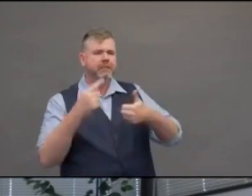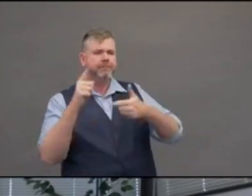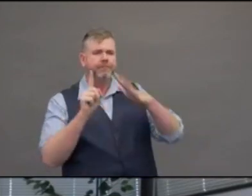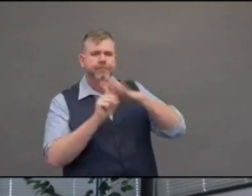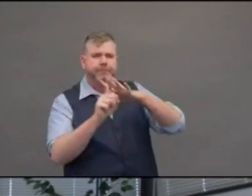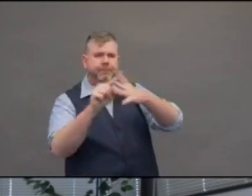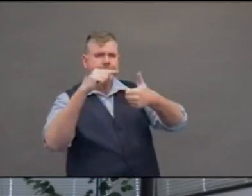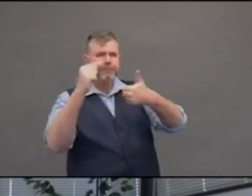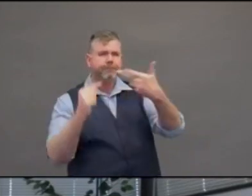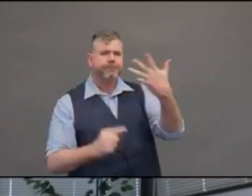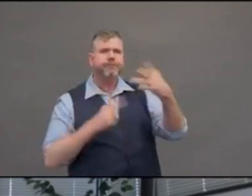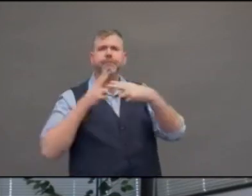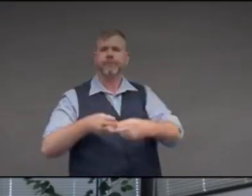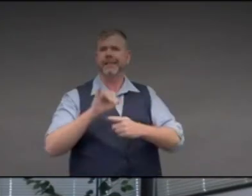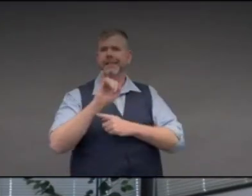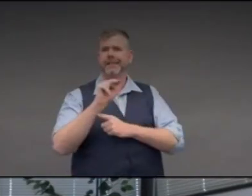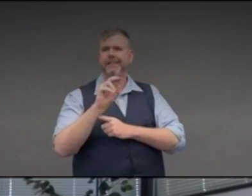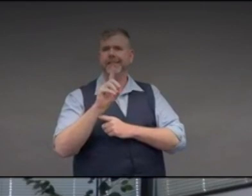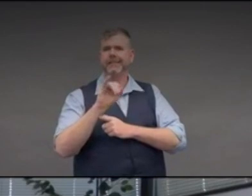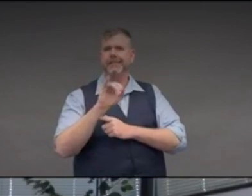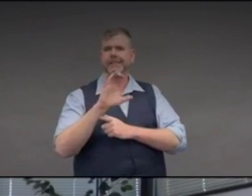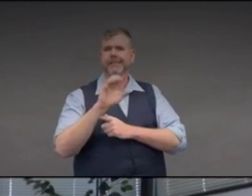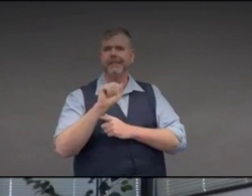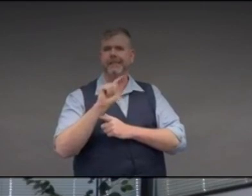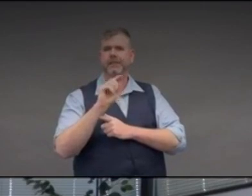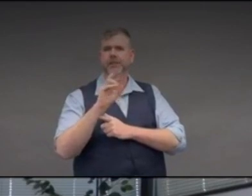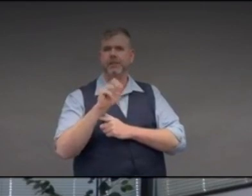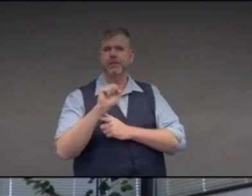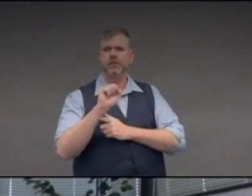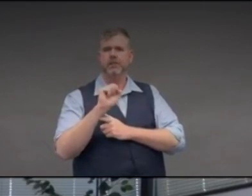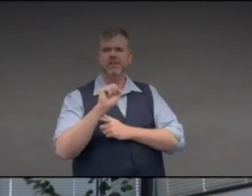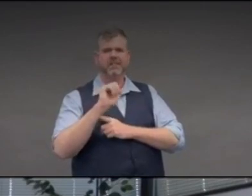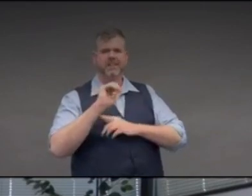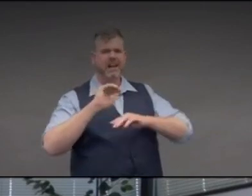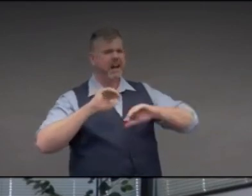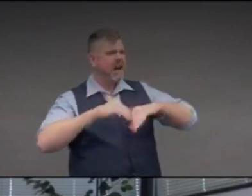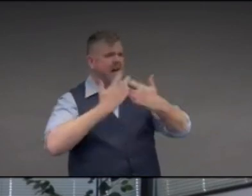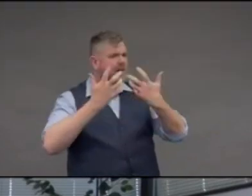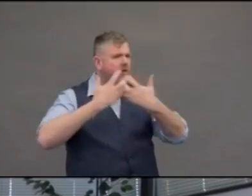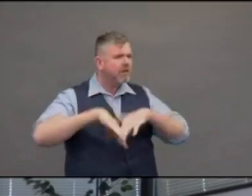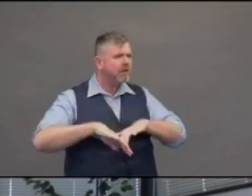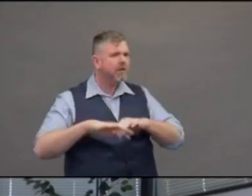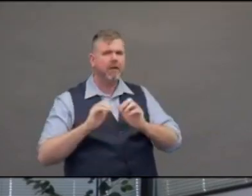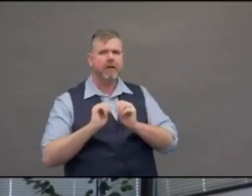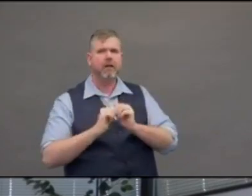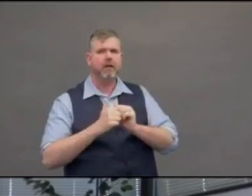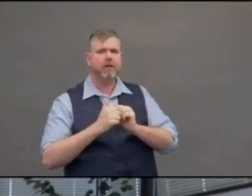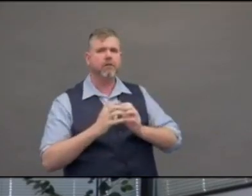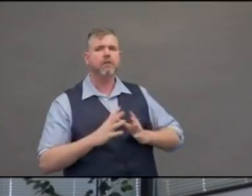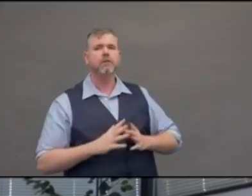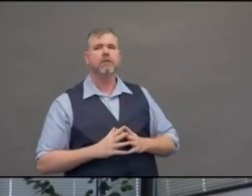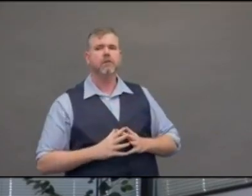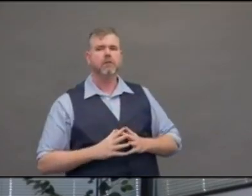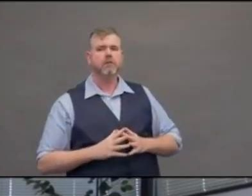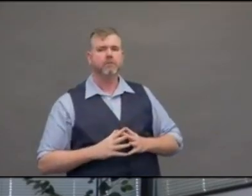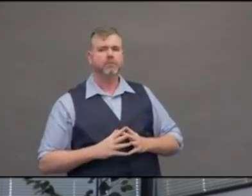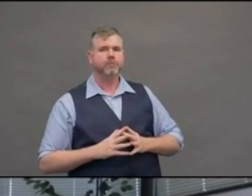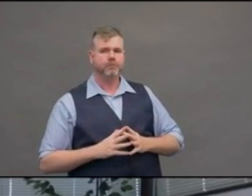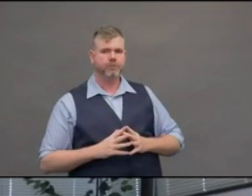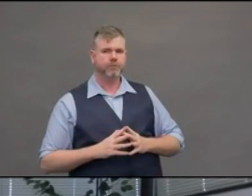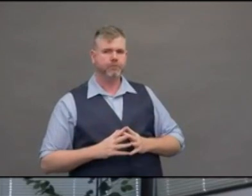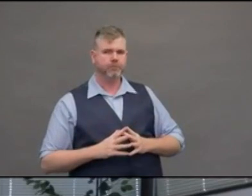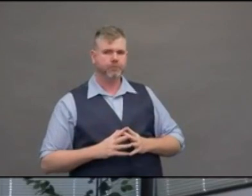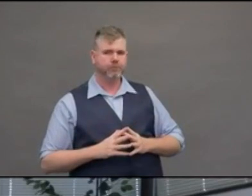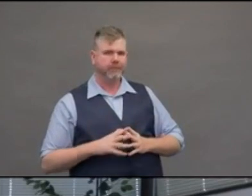briefly, how does that work? Is there one that's more important than another? How is that analyzed? And I know that we're going to